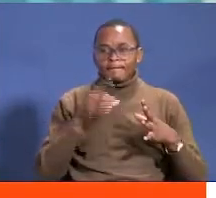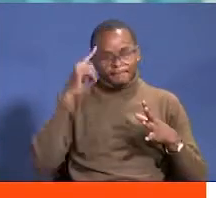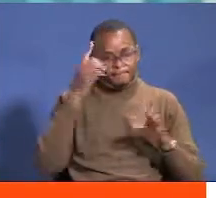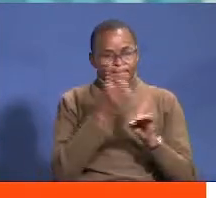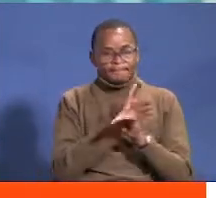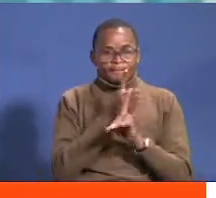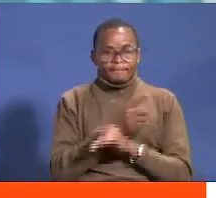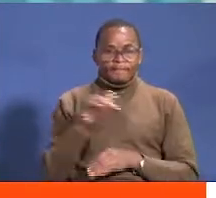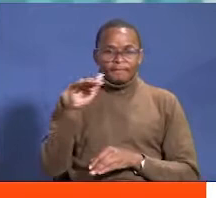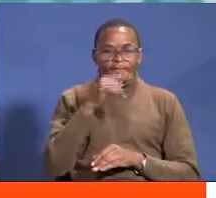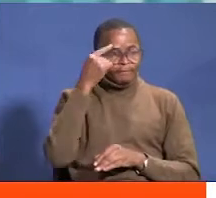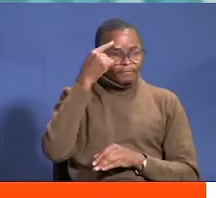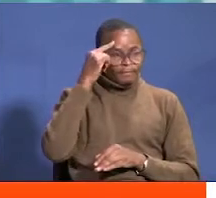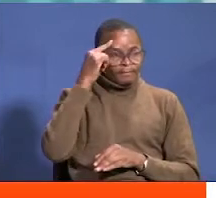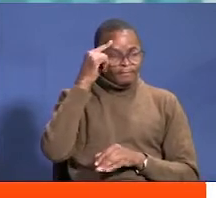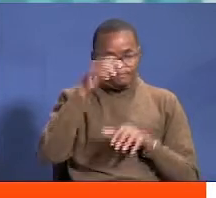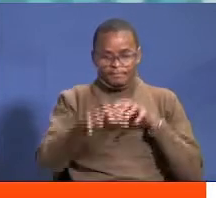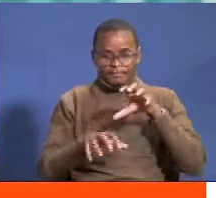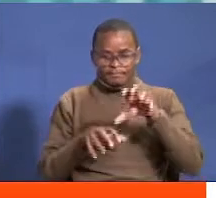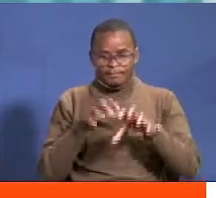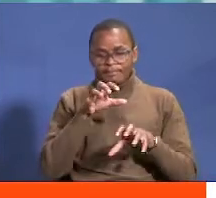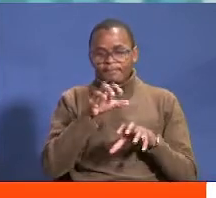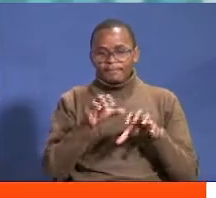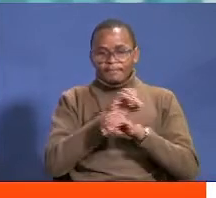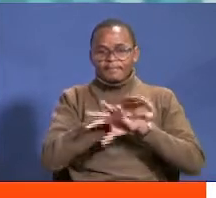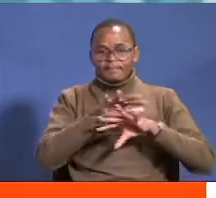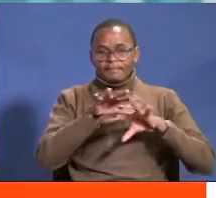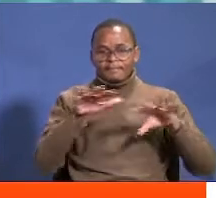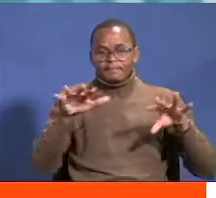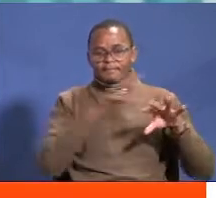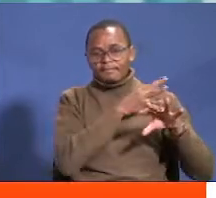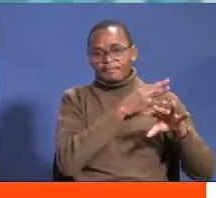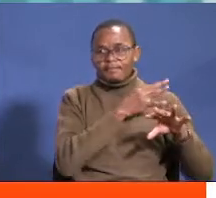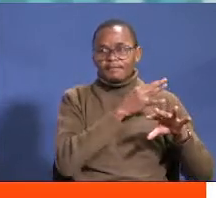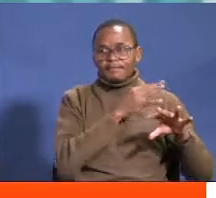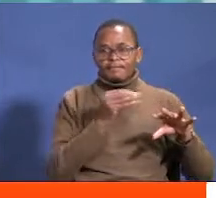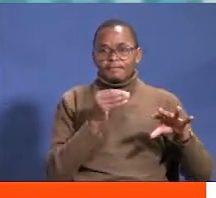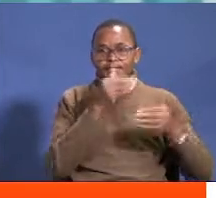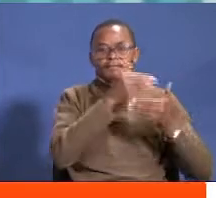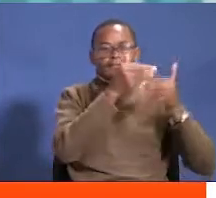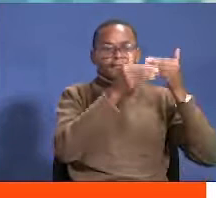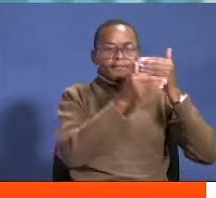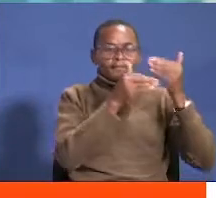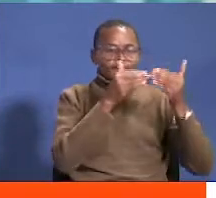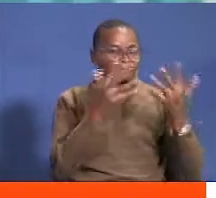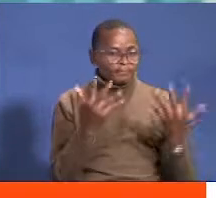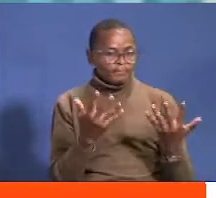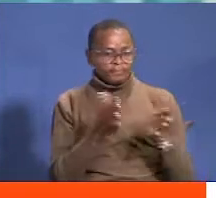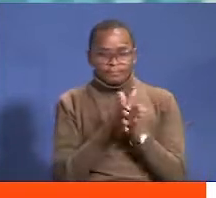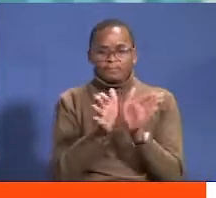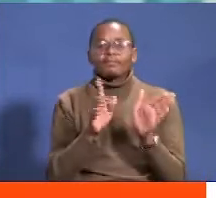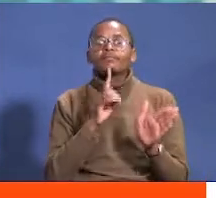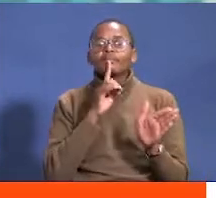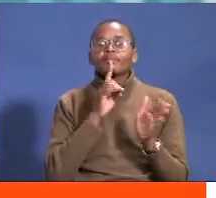various reasons, for farming, clear lands for farming, and of course, constructing buildings and roads. Yeah,